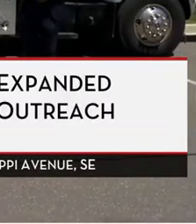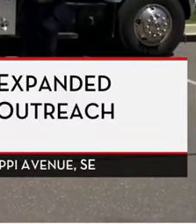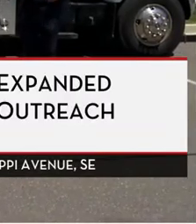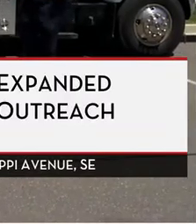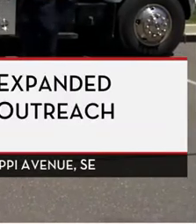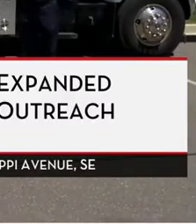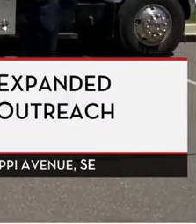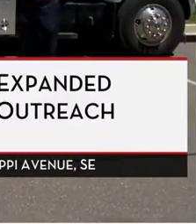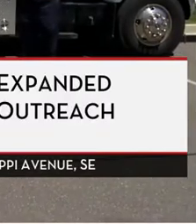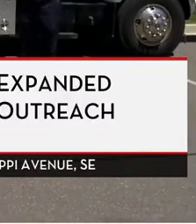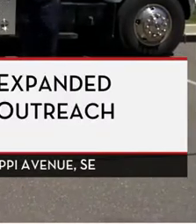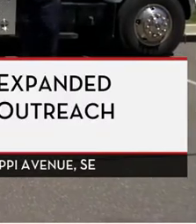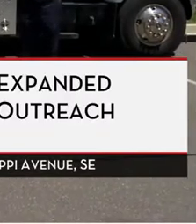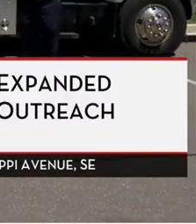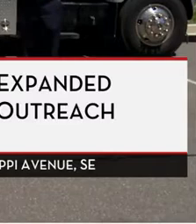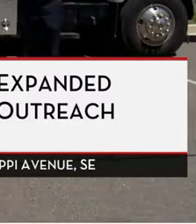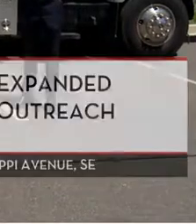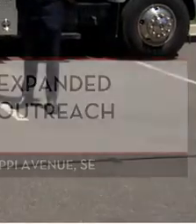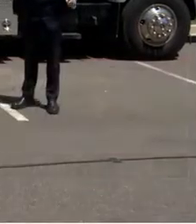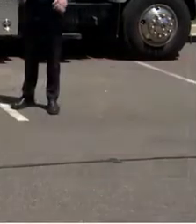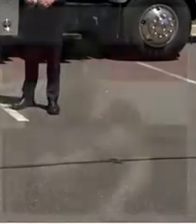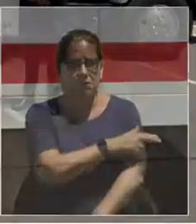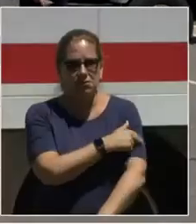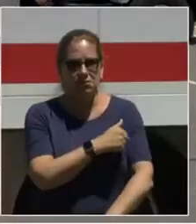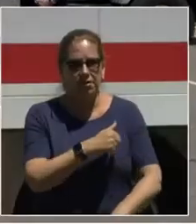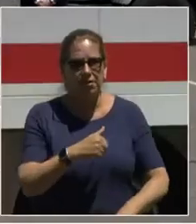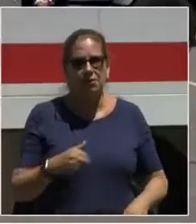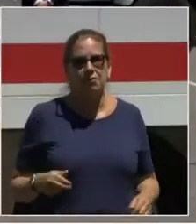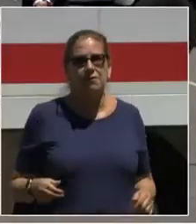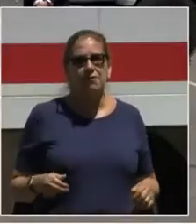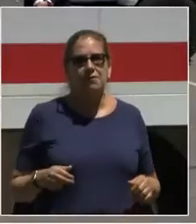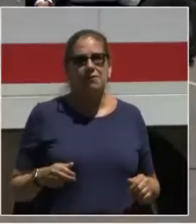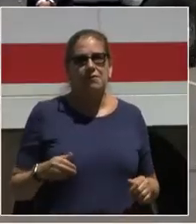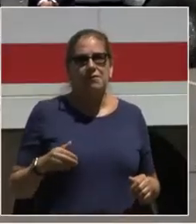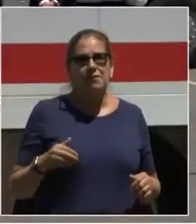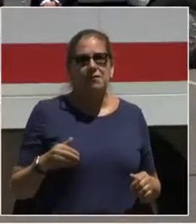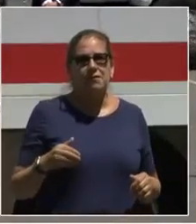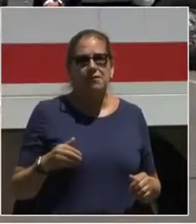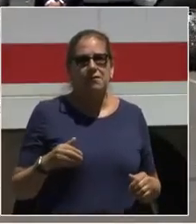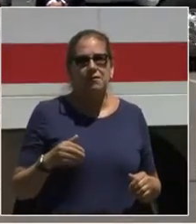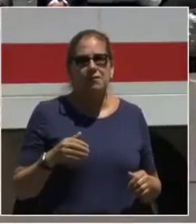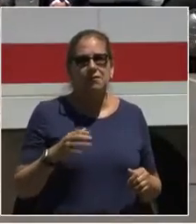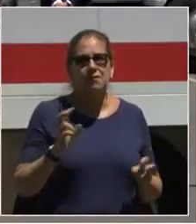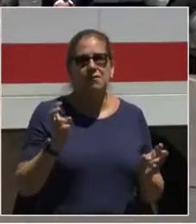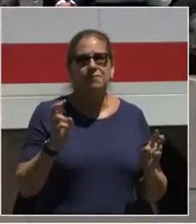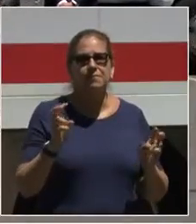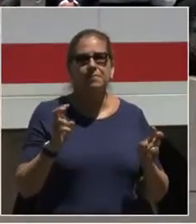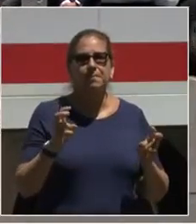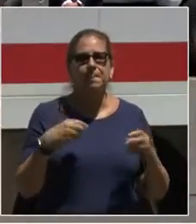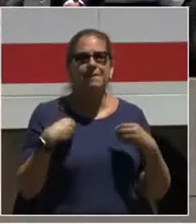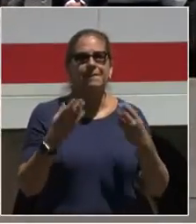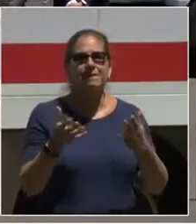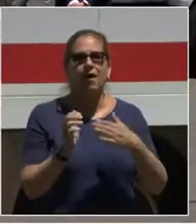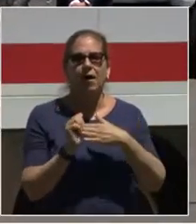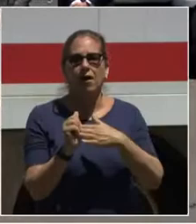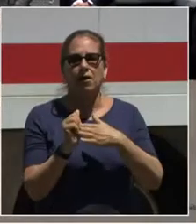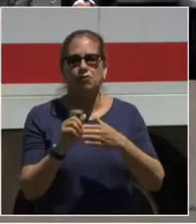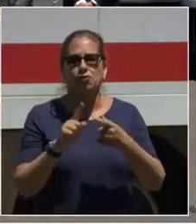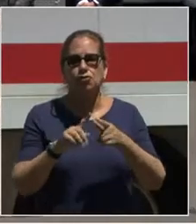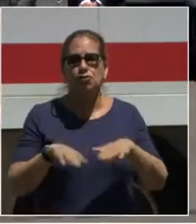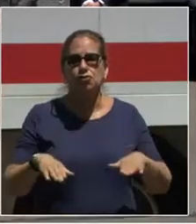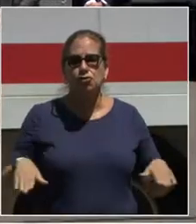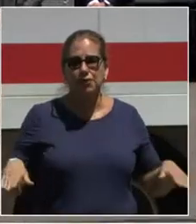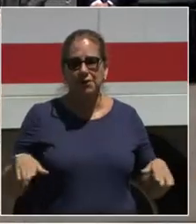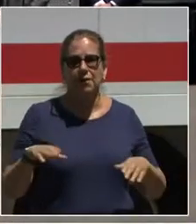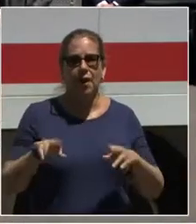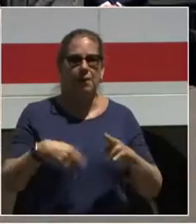privilege of serving as the community pediatrician for over 10 years in Southeast DC, and recently assumed the role as the medical director for the